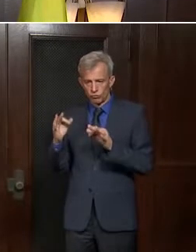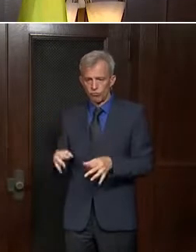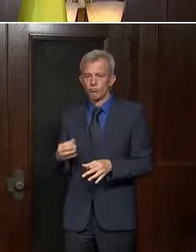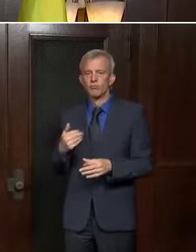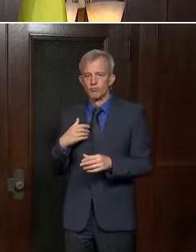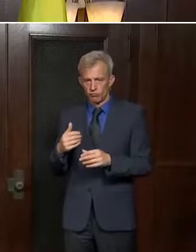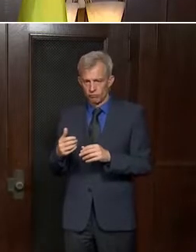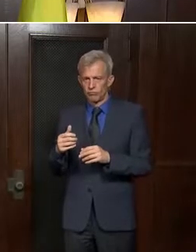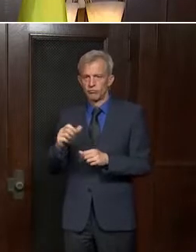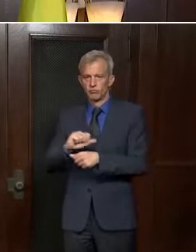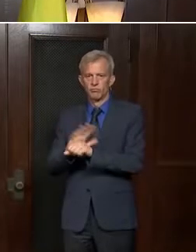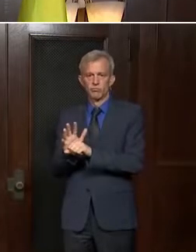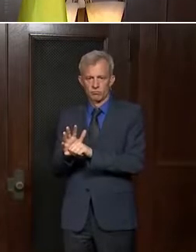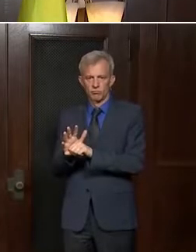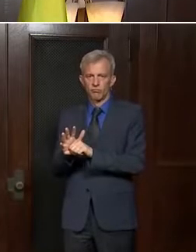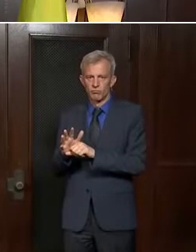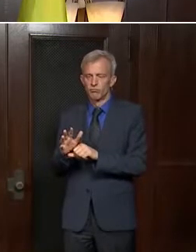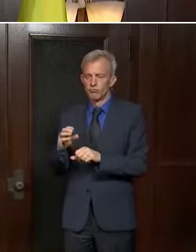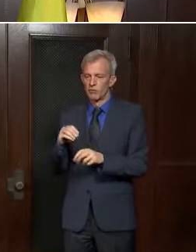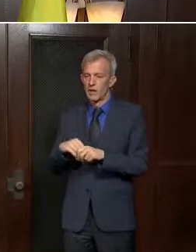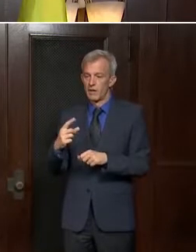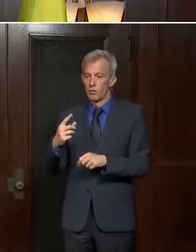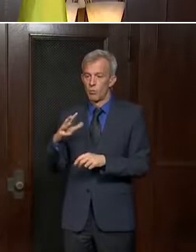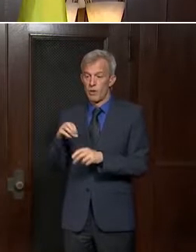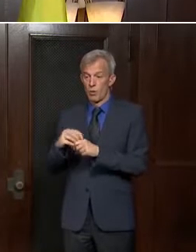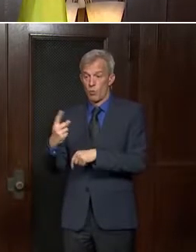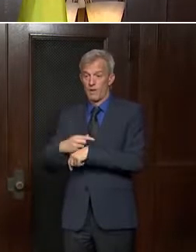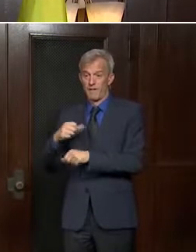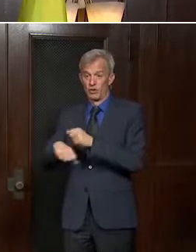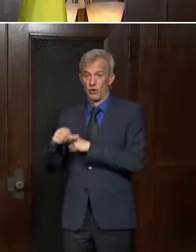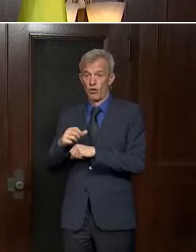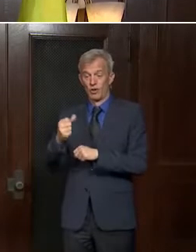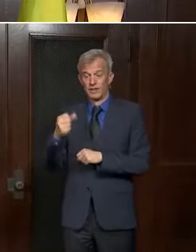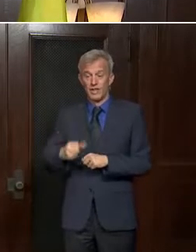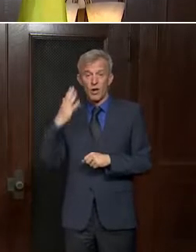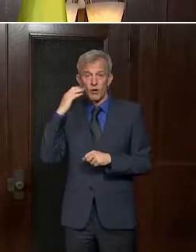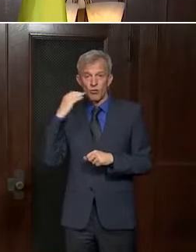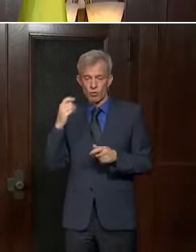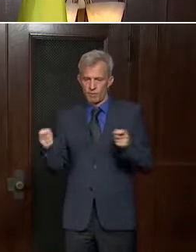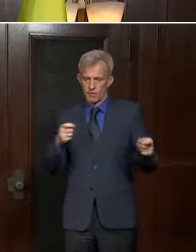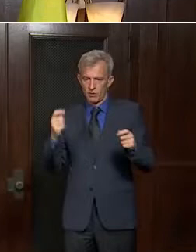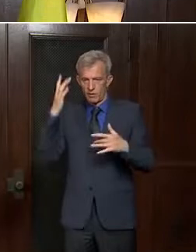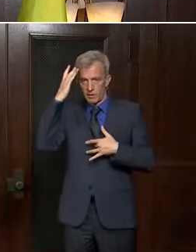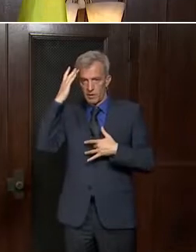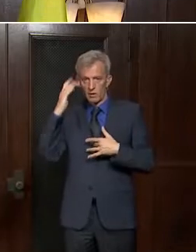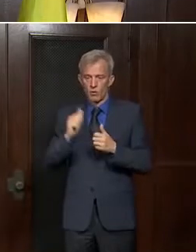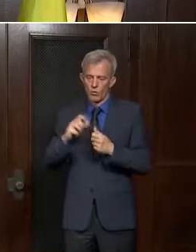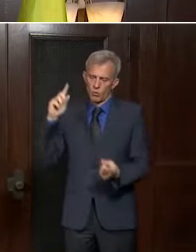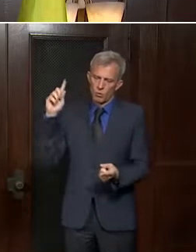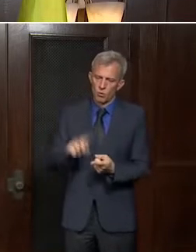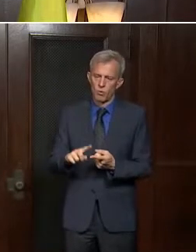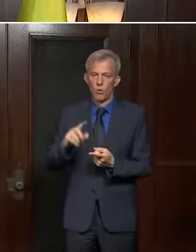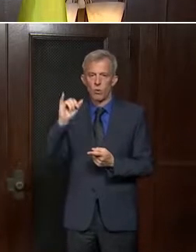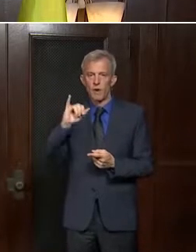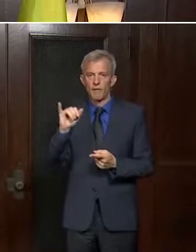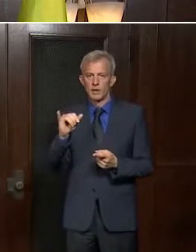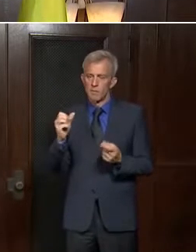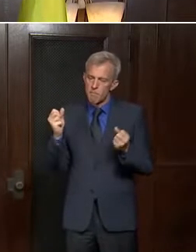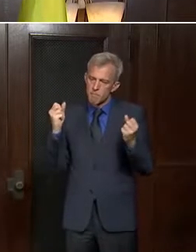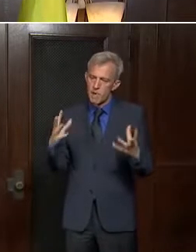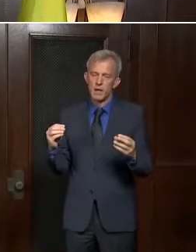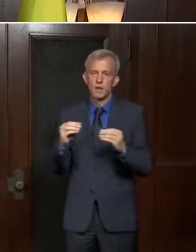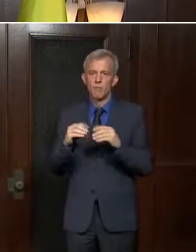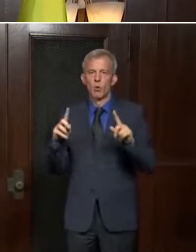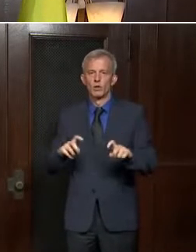COVID-19 within a day of each other, but South Korea had more success, managing the virus with far fewer infections, with many more tests,